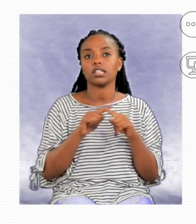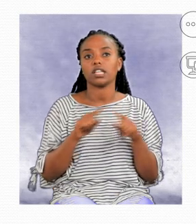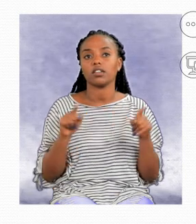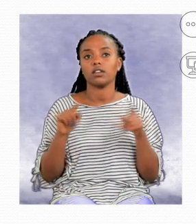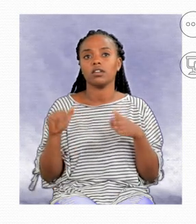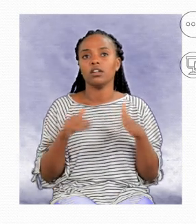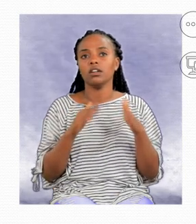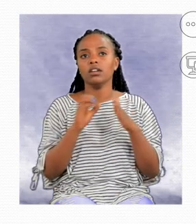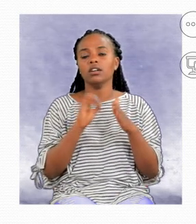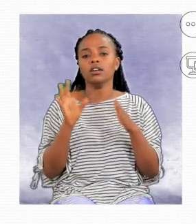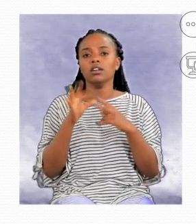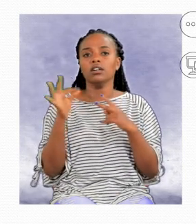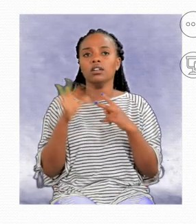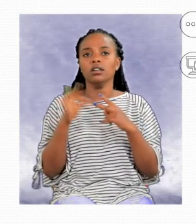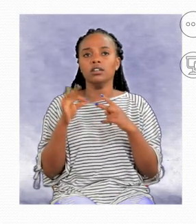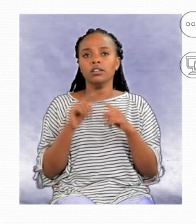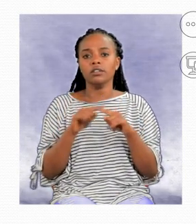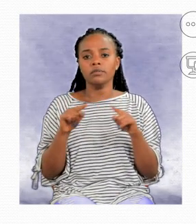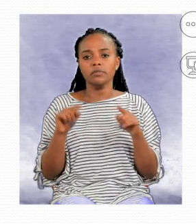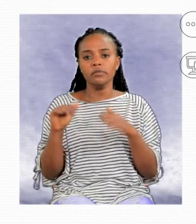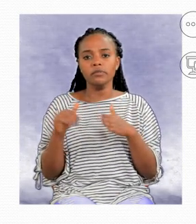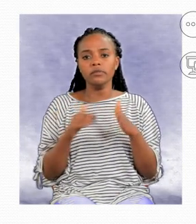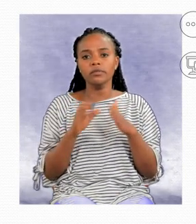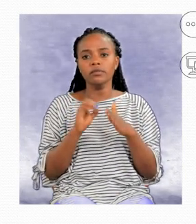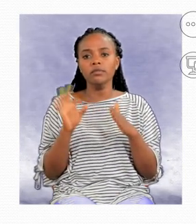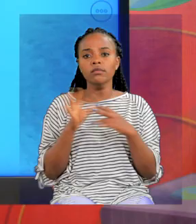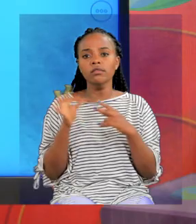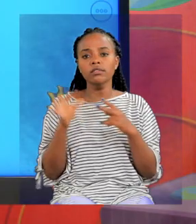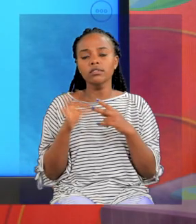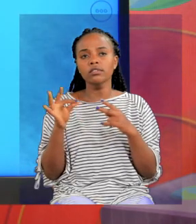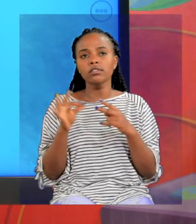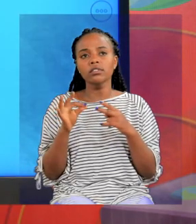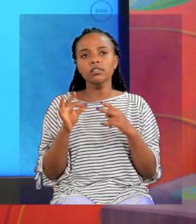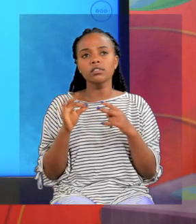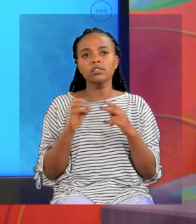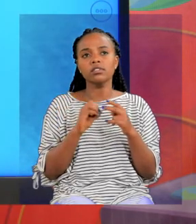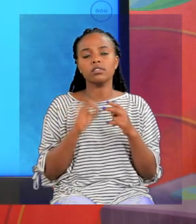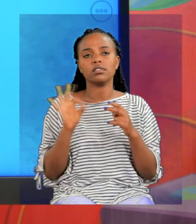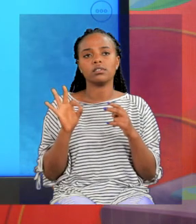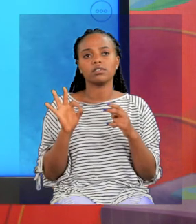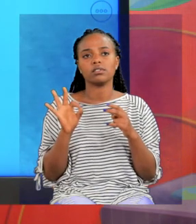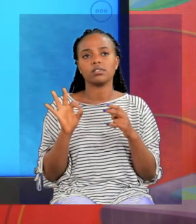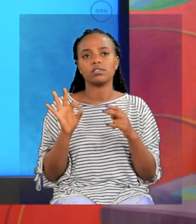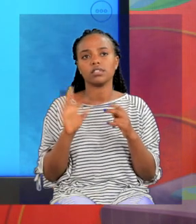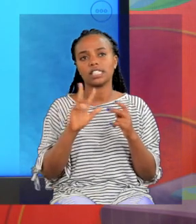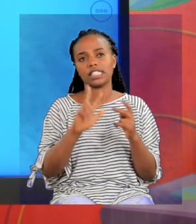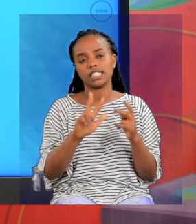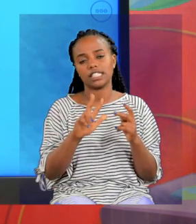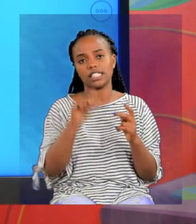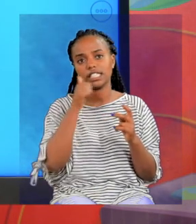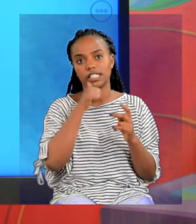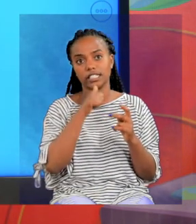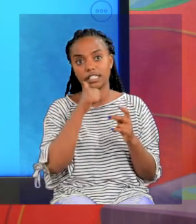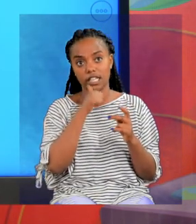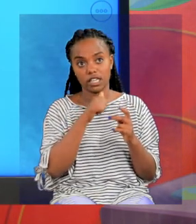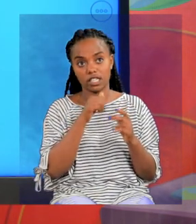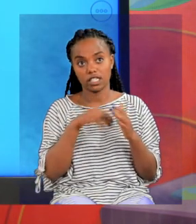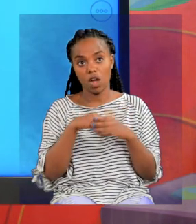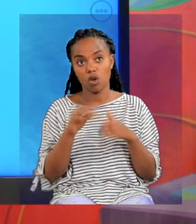of selection. The different ways of selection of 3 girls out of 4 means